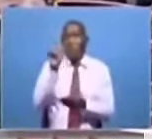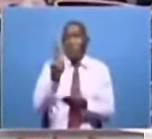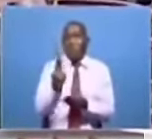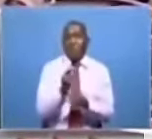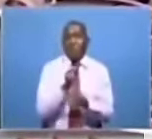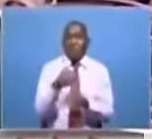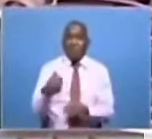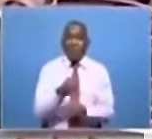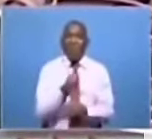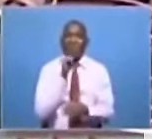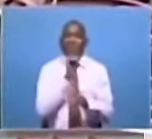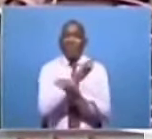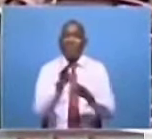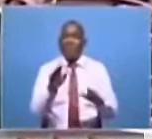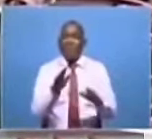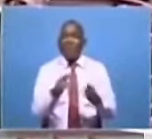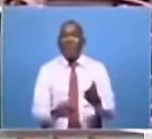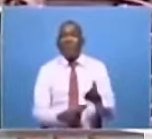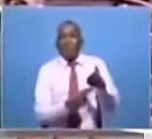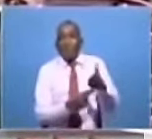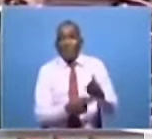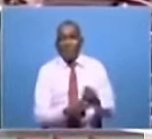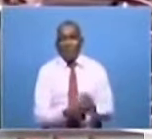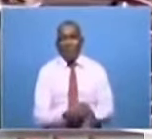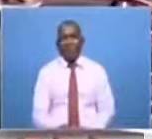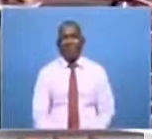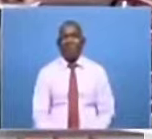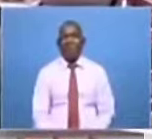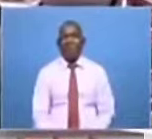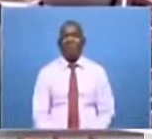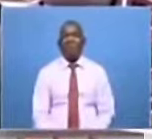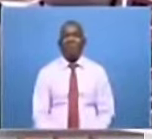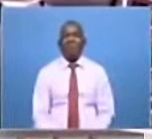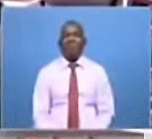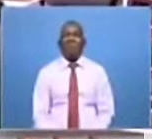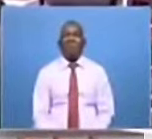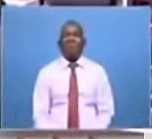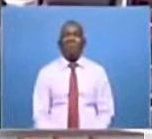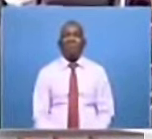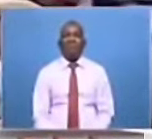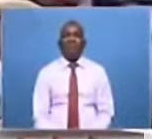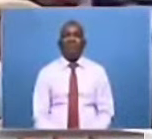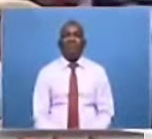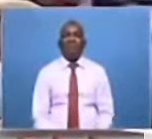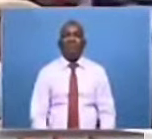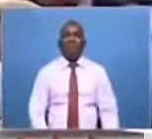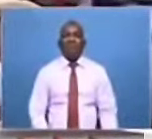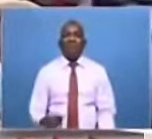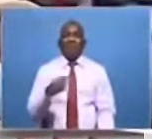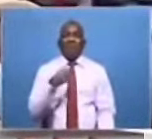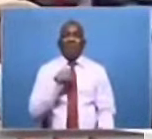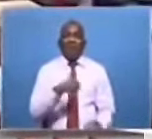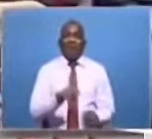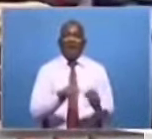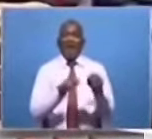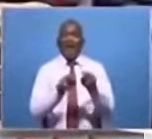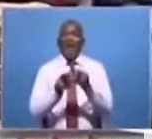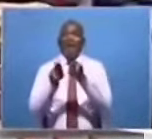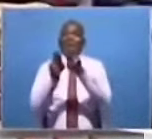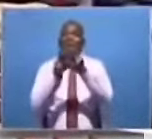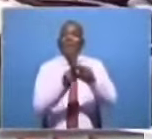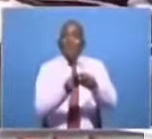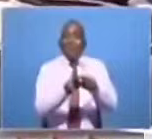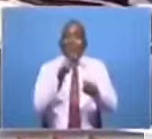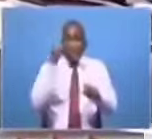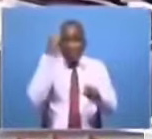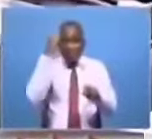have not made any such reference in our affidavit. There's such a unity of purpose. There isn't. We are different